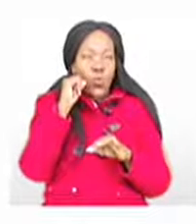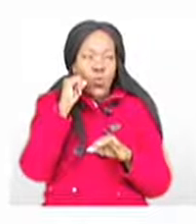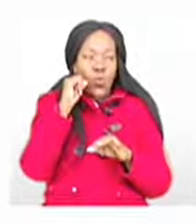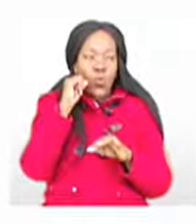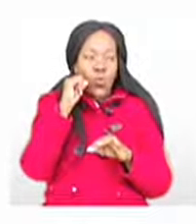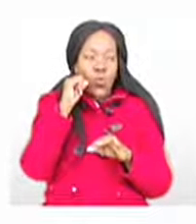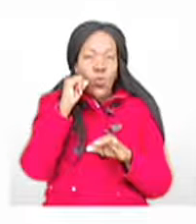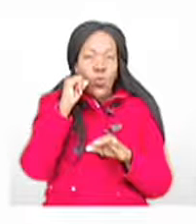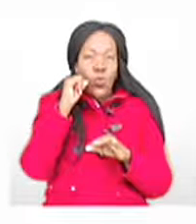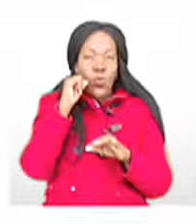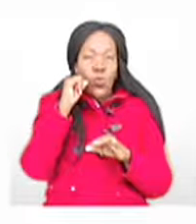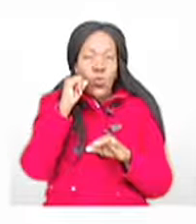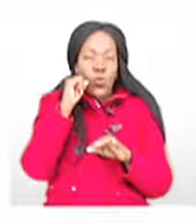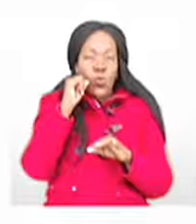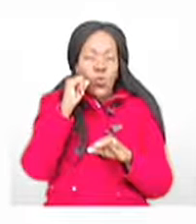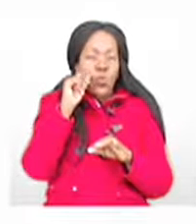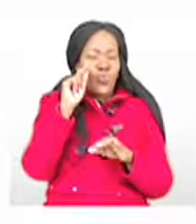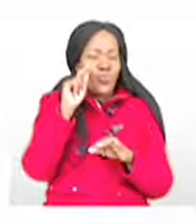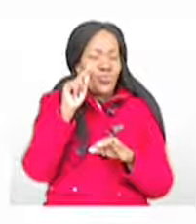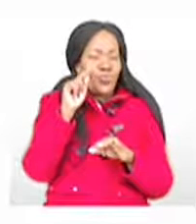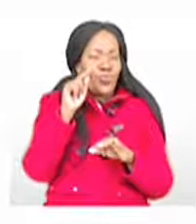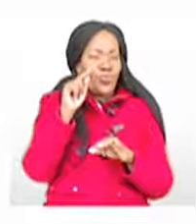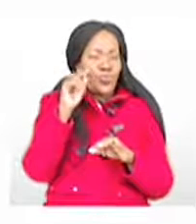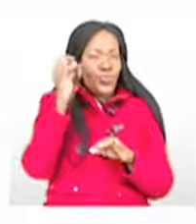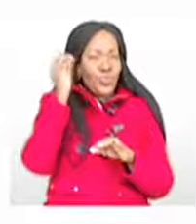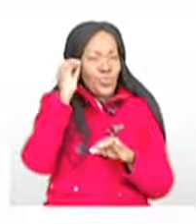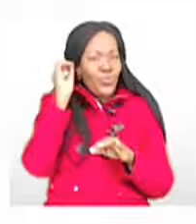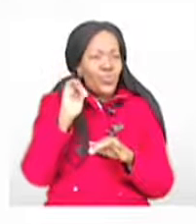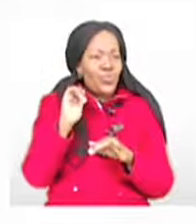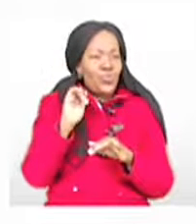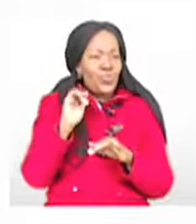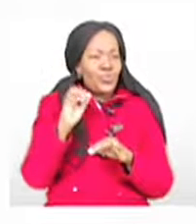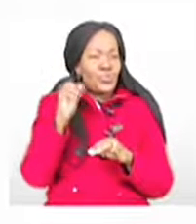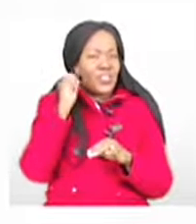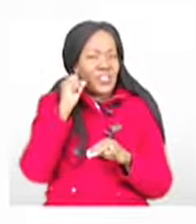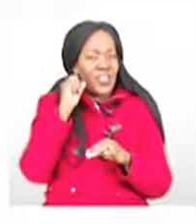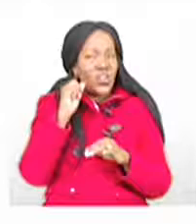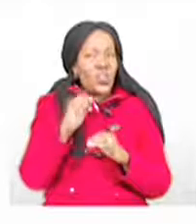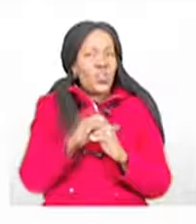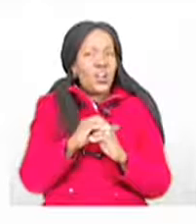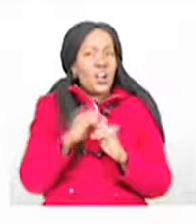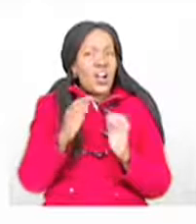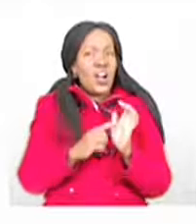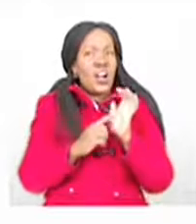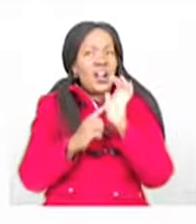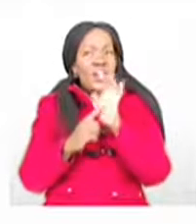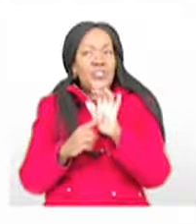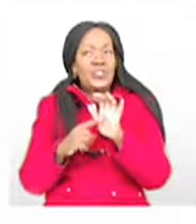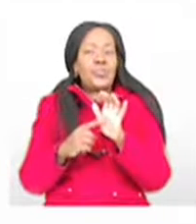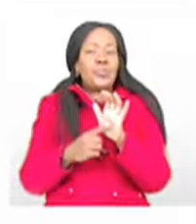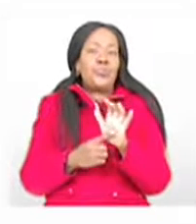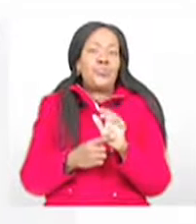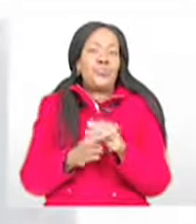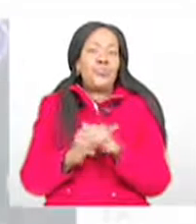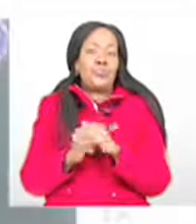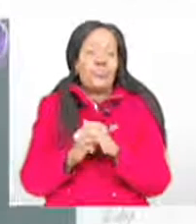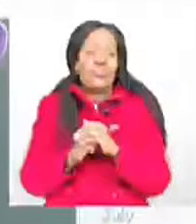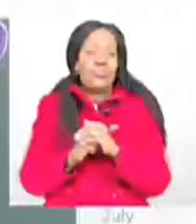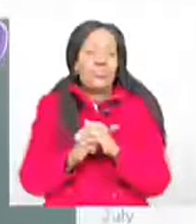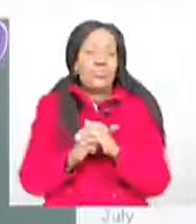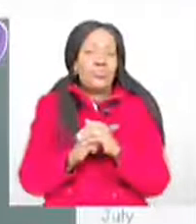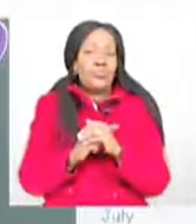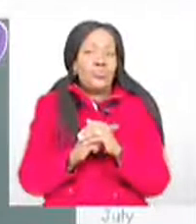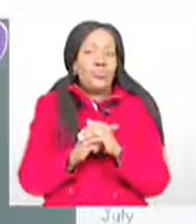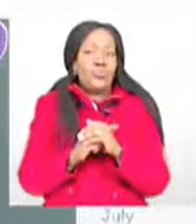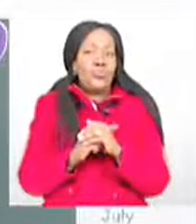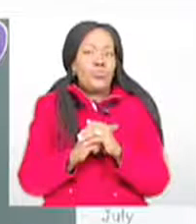you know which color is color yellow? I will show you which color is